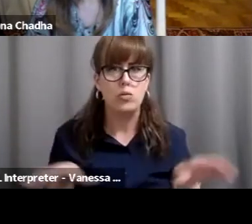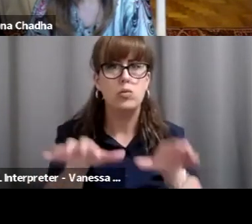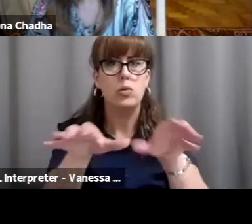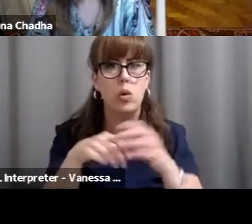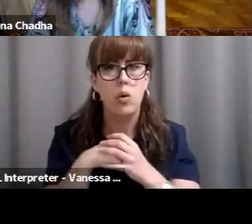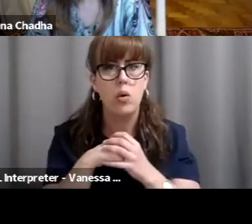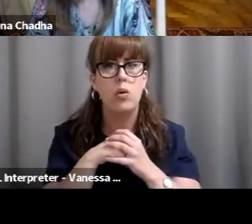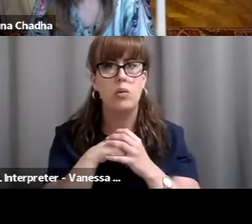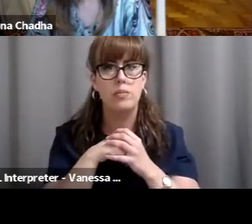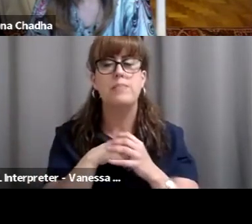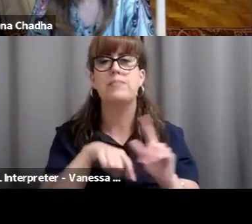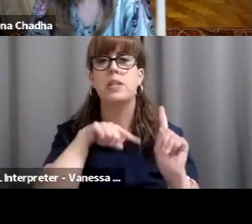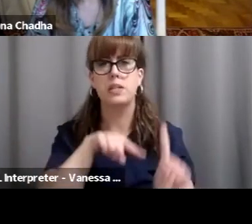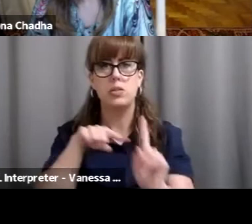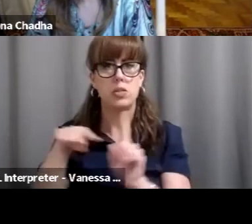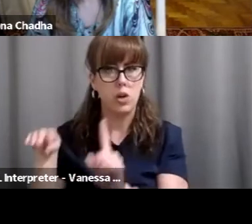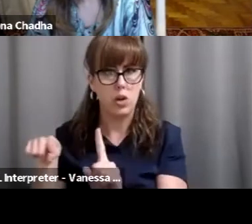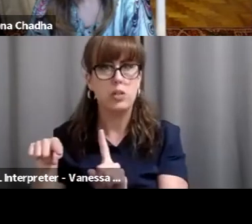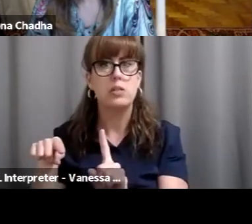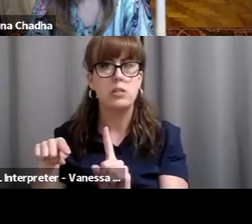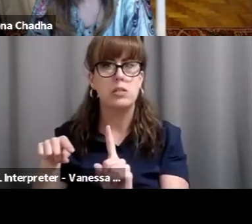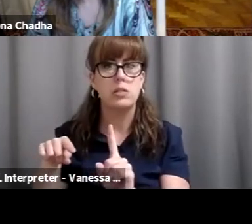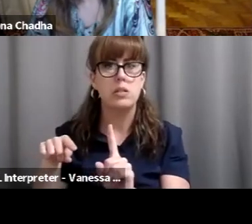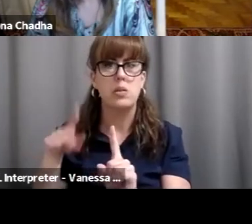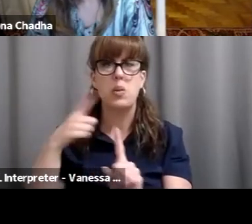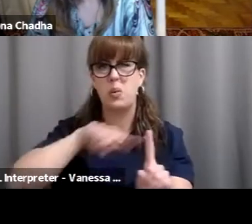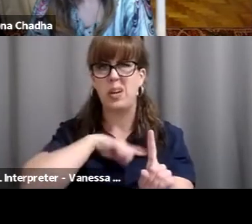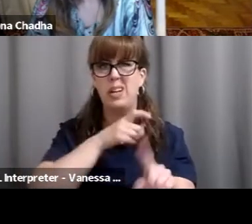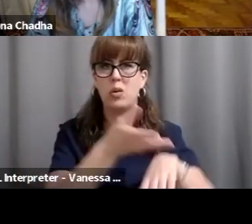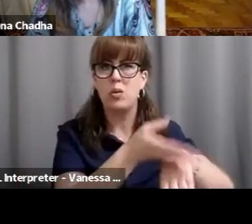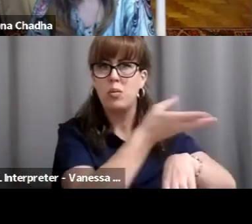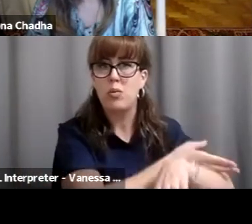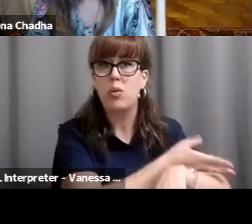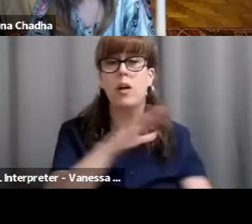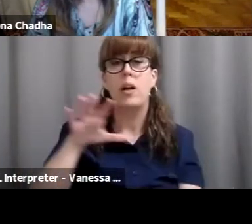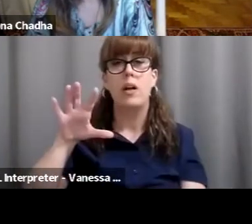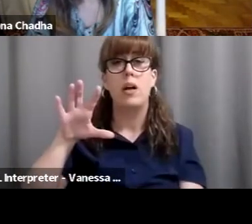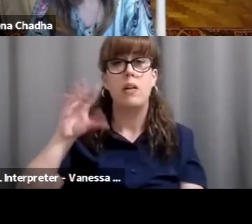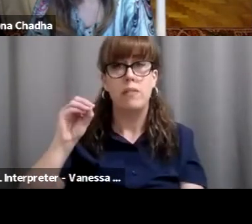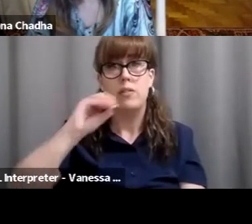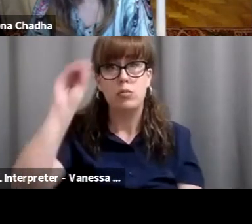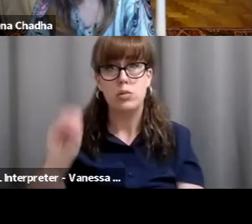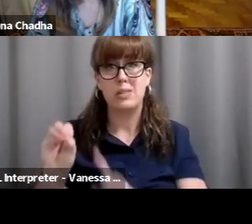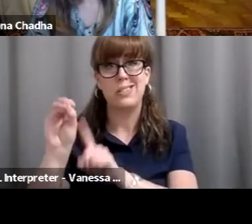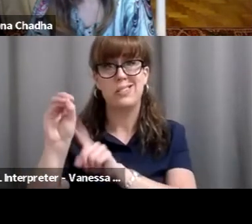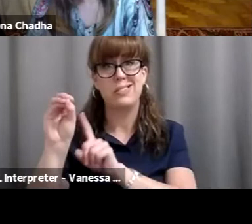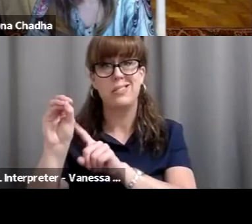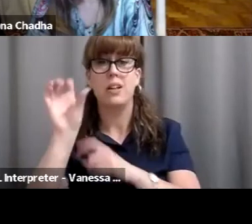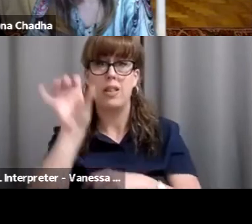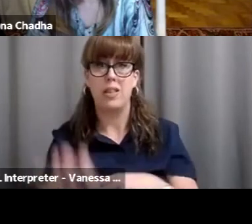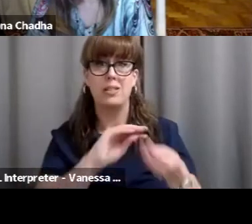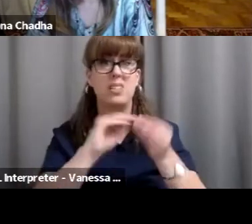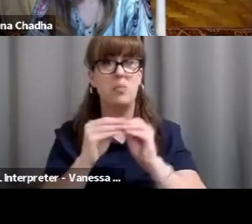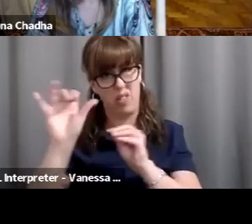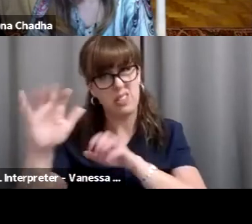Certain slots have to be filled. 50% is a number which is a challenge. We'll get there.